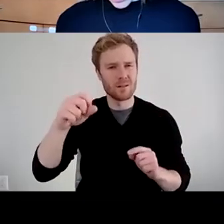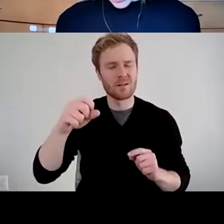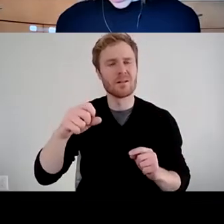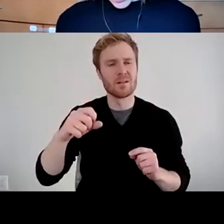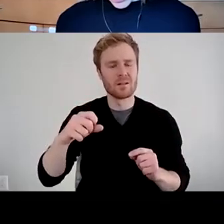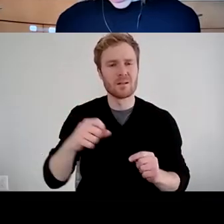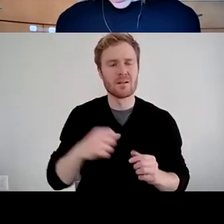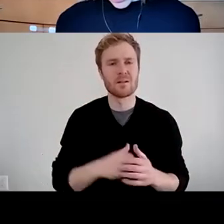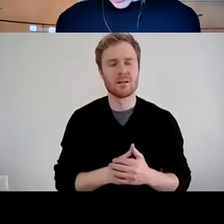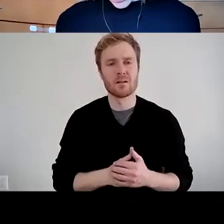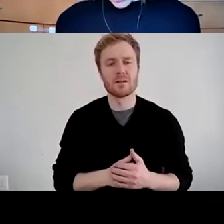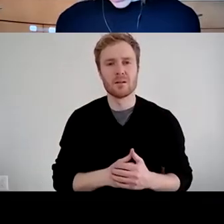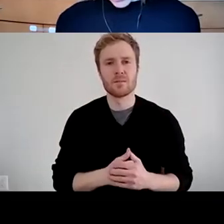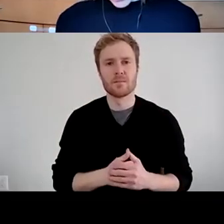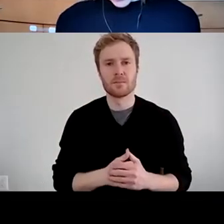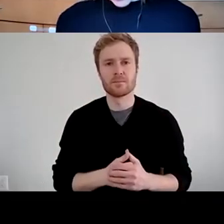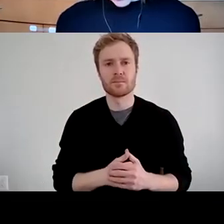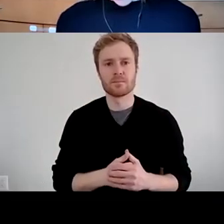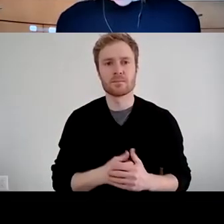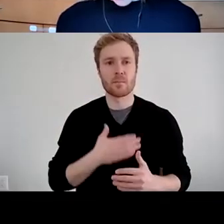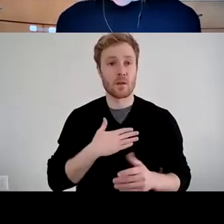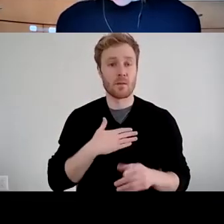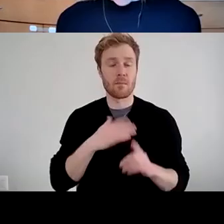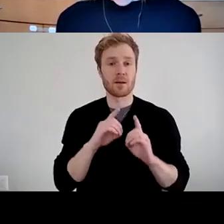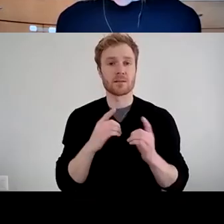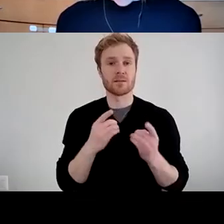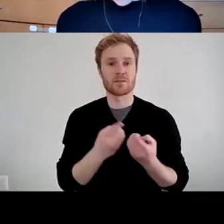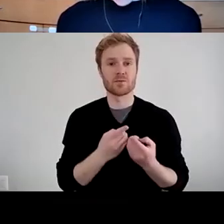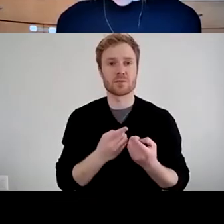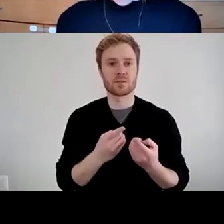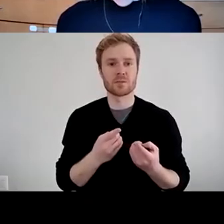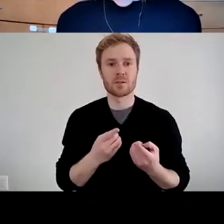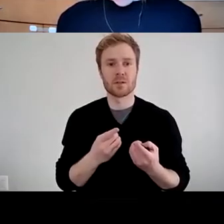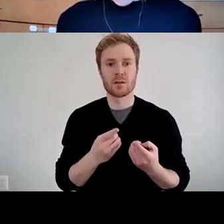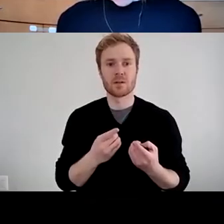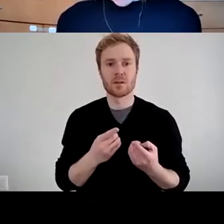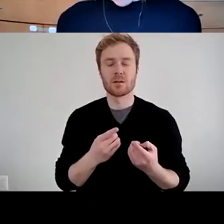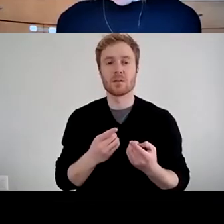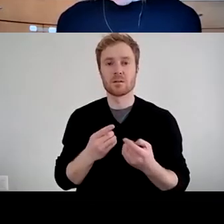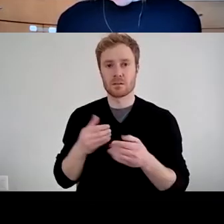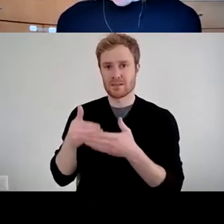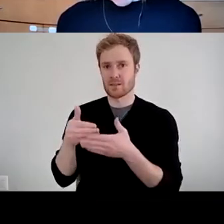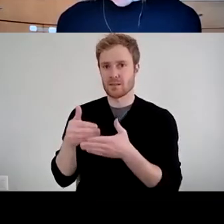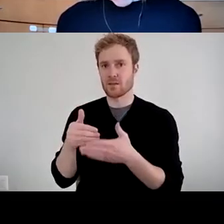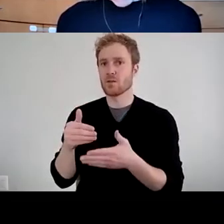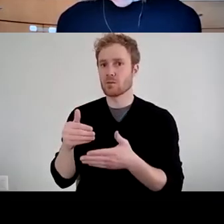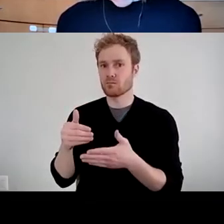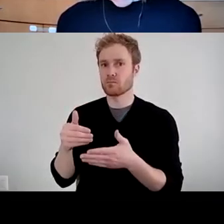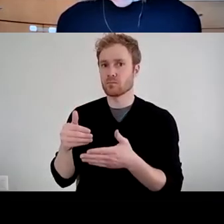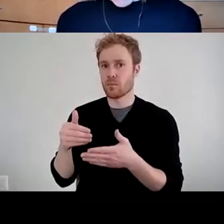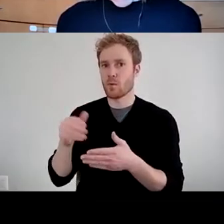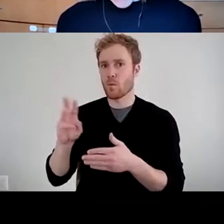want that, meaning the Wilkinsburg community. Anybody have any information on that?